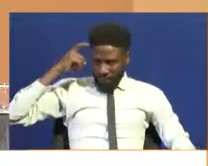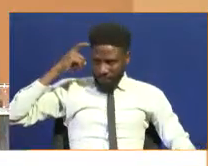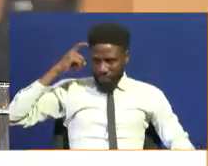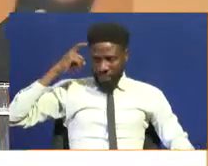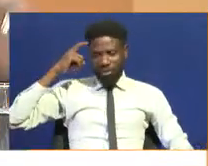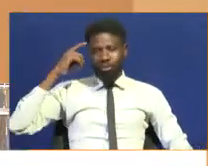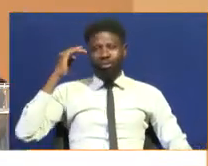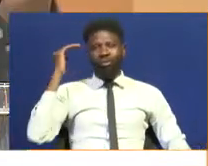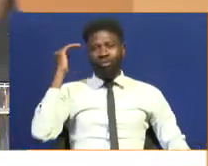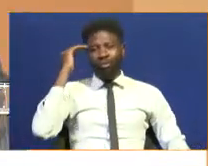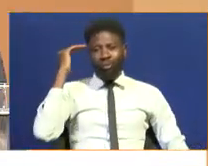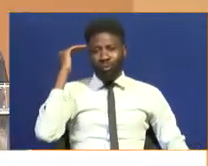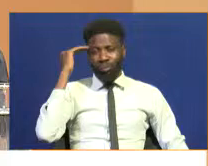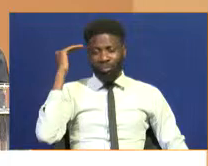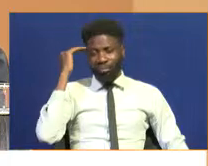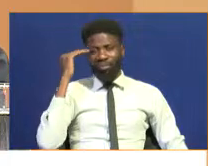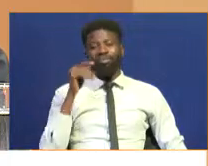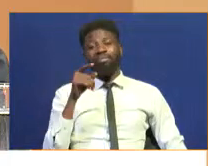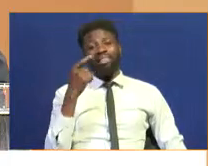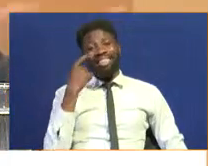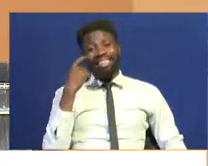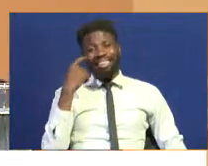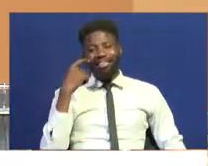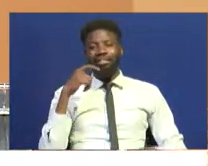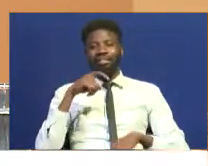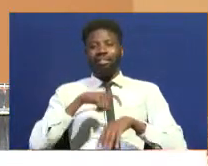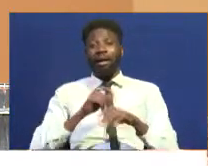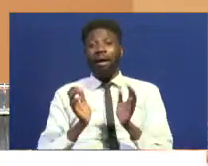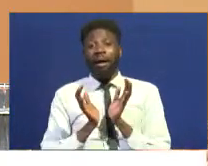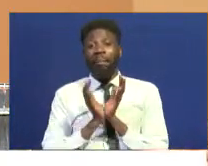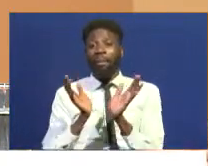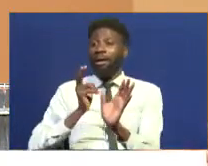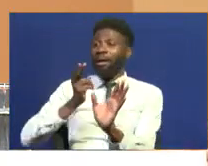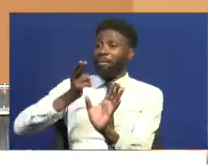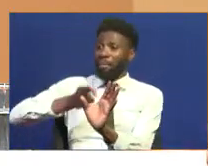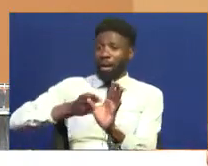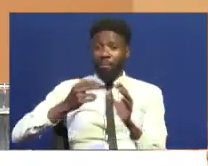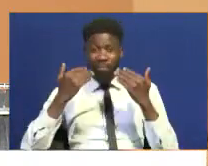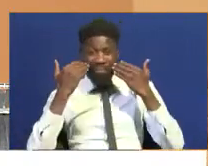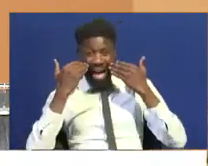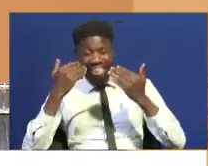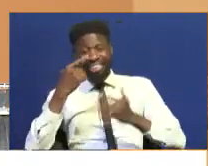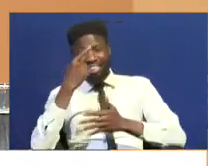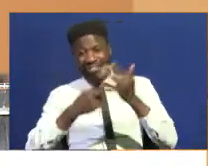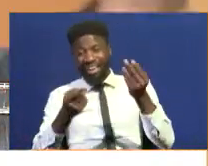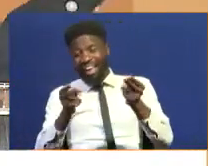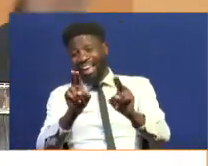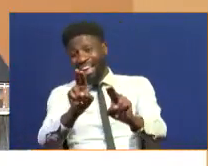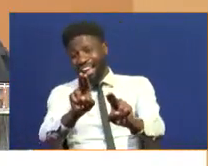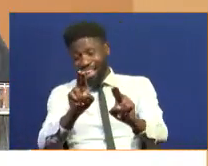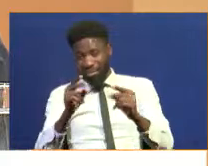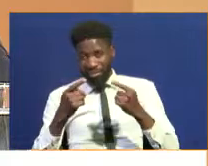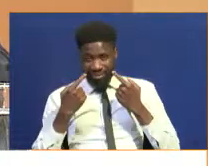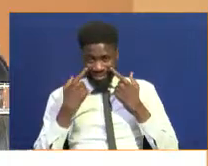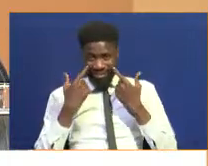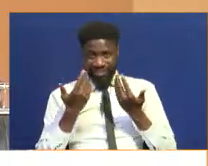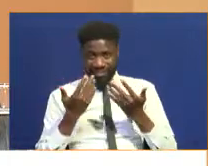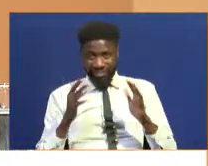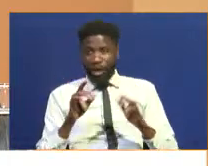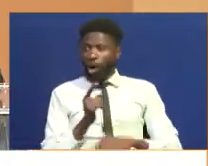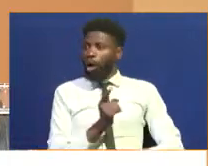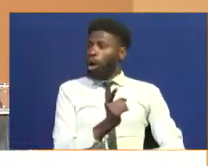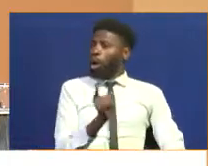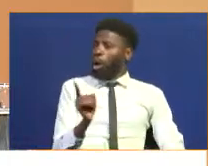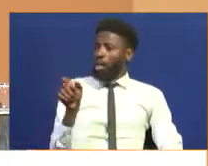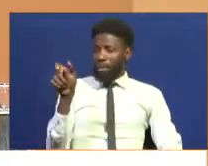You saw during the public participation, mm-hmm. you saw what was happening. Yeah. So everybody, you know, have their opinion